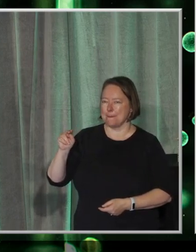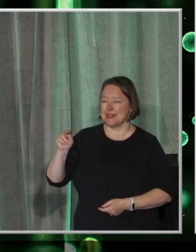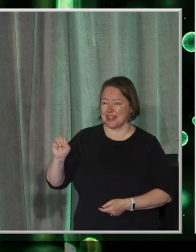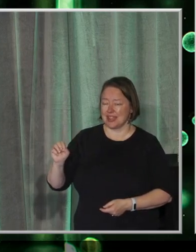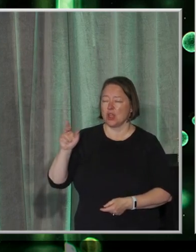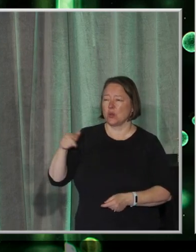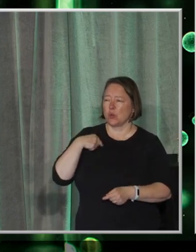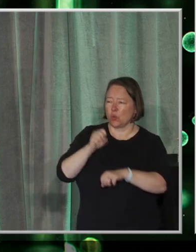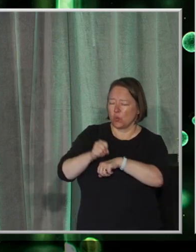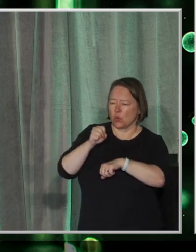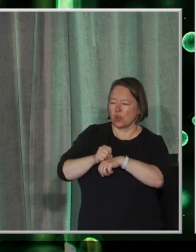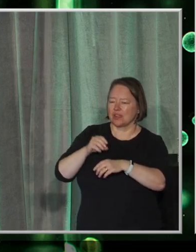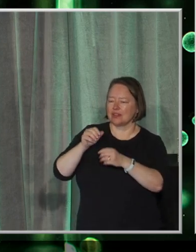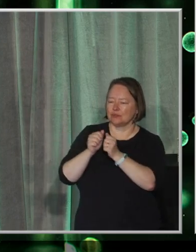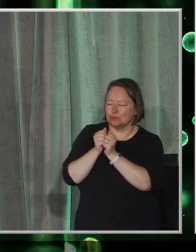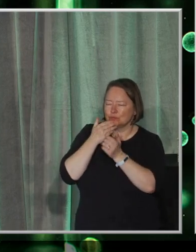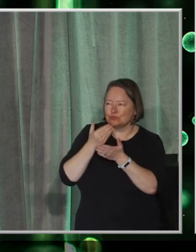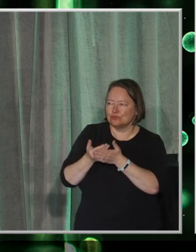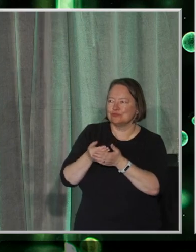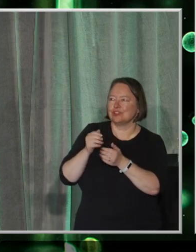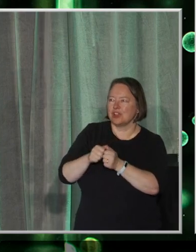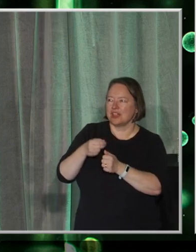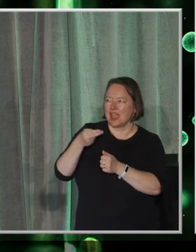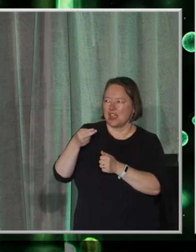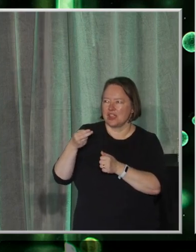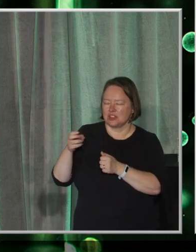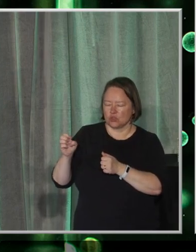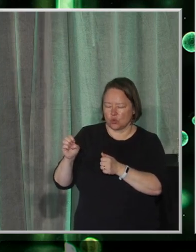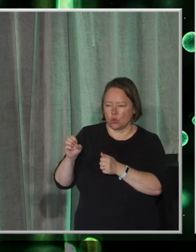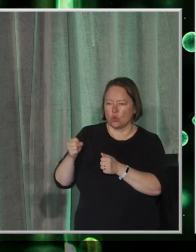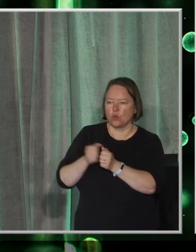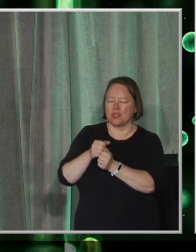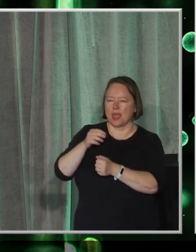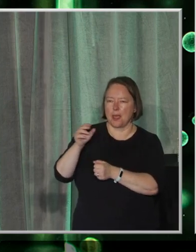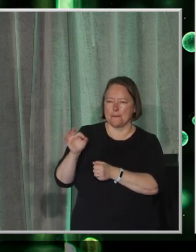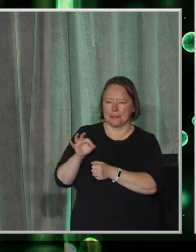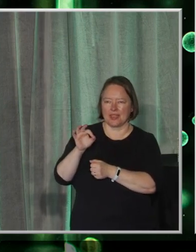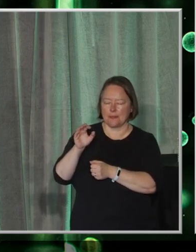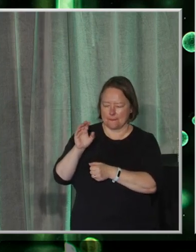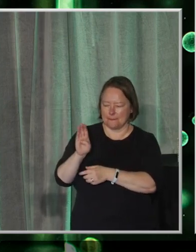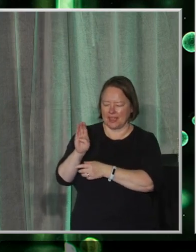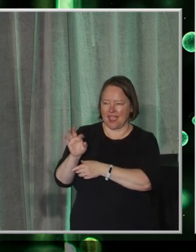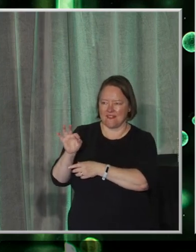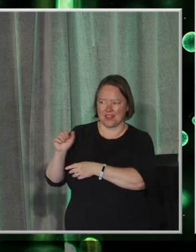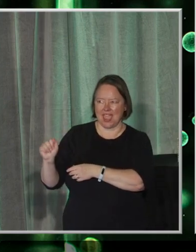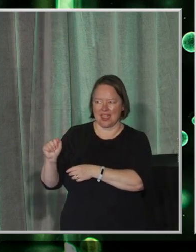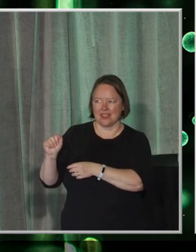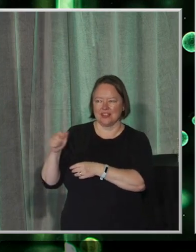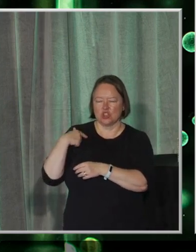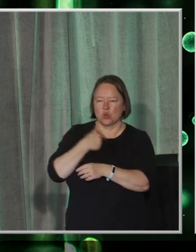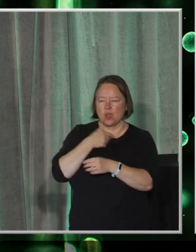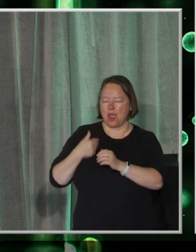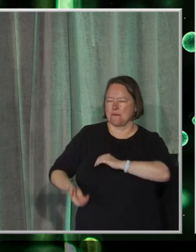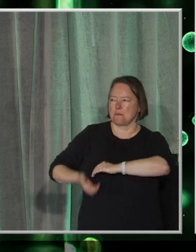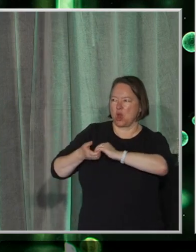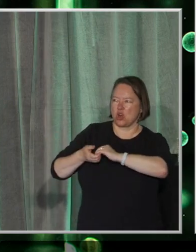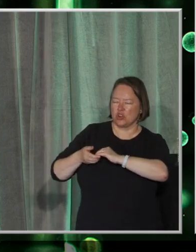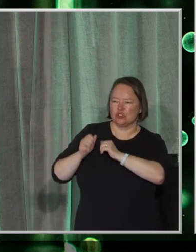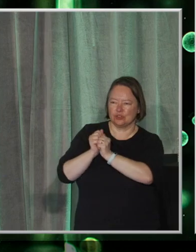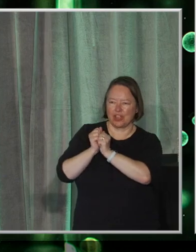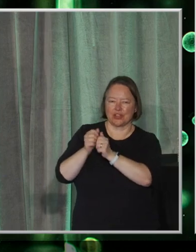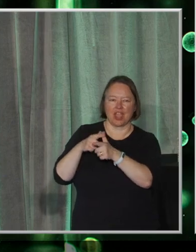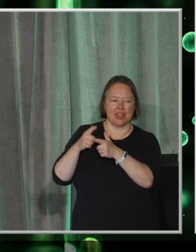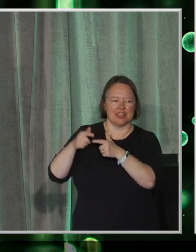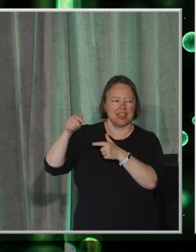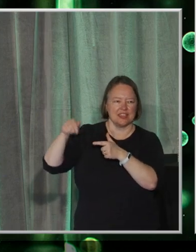we were working while in high school with a BFA organization, Builders of Future Africa. So we were part of the leadership. And there was